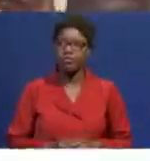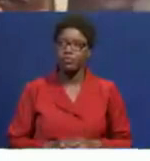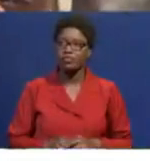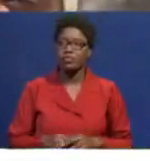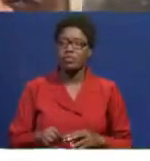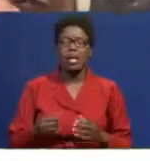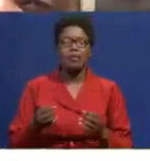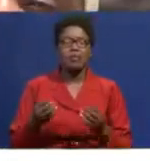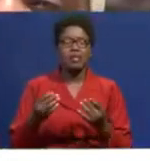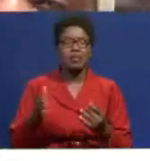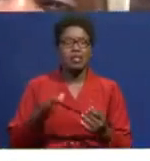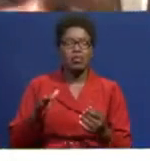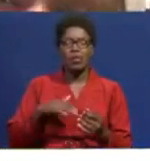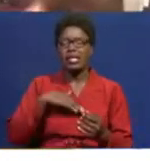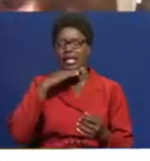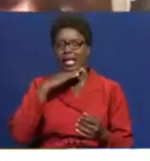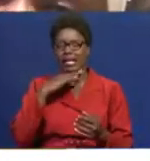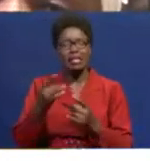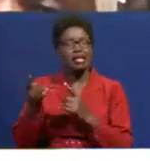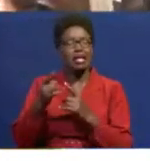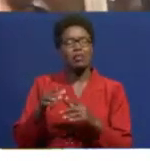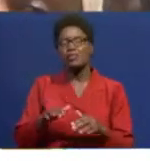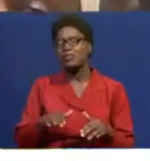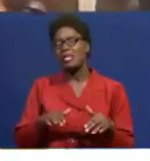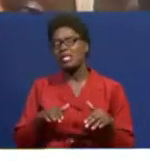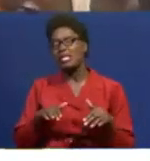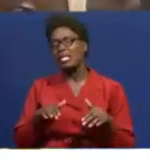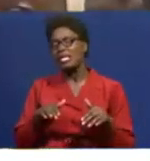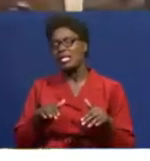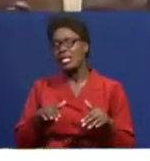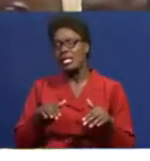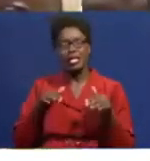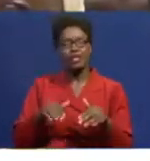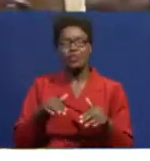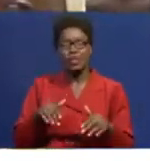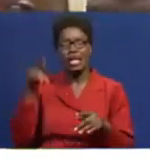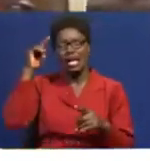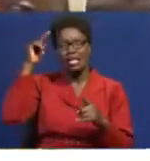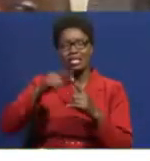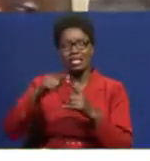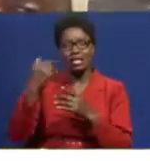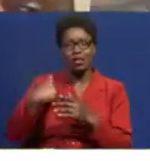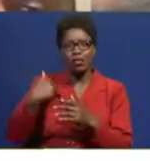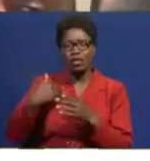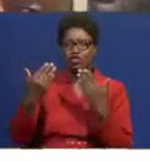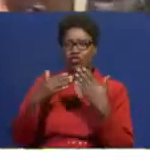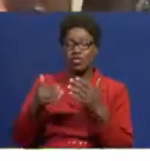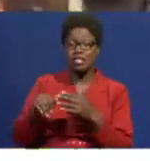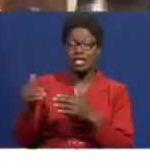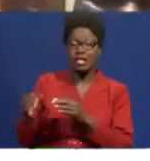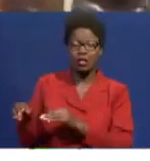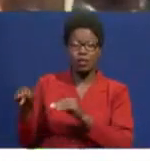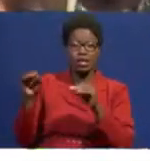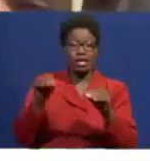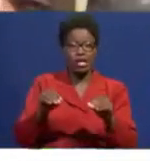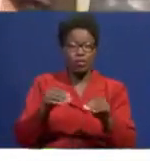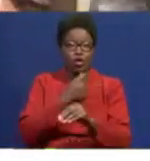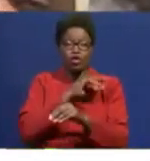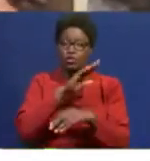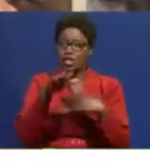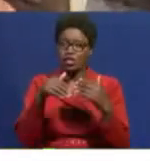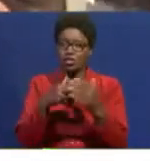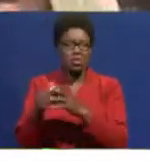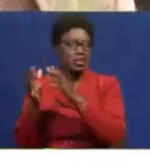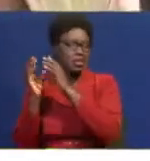Tunapoteza mama wengi kwa sababu akija anawekwa hapo anangoja mpaka mtu amalize kupasuliwa ndio mwingine awekwe. Kwa sasa ukiangalia hospitali zote